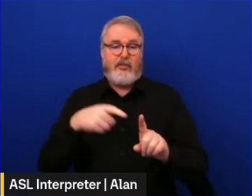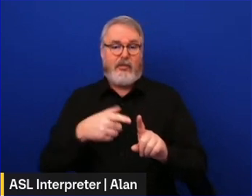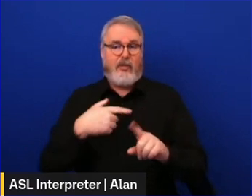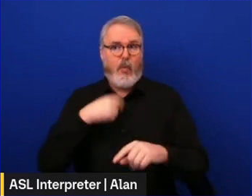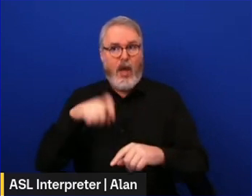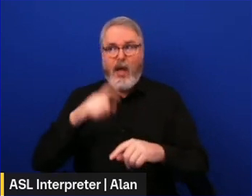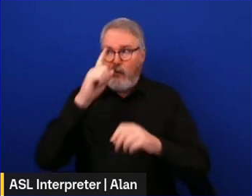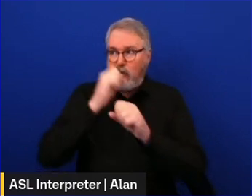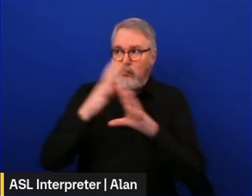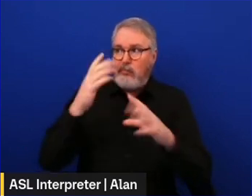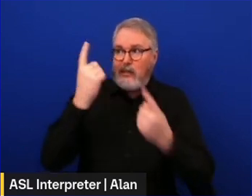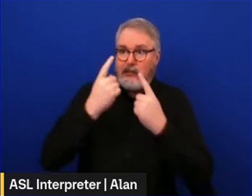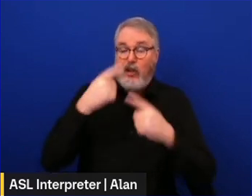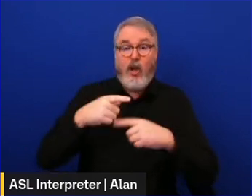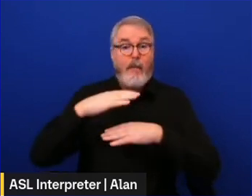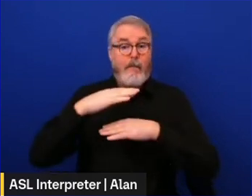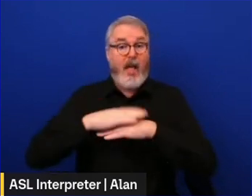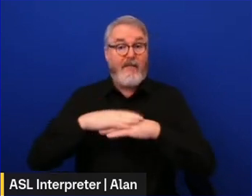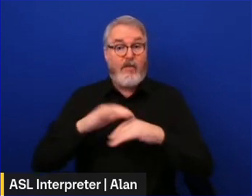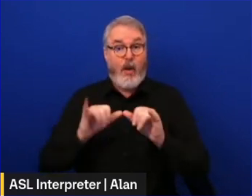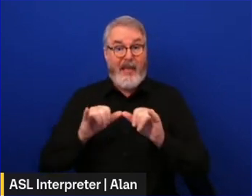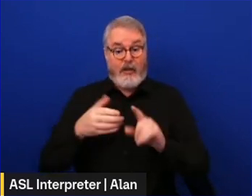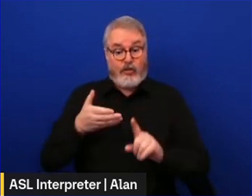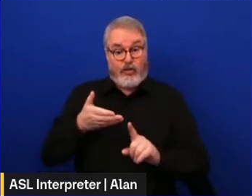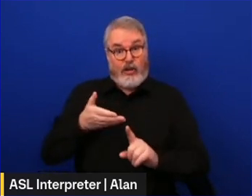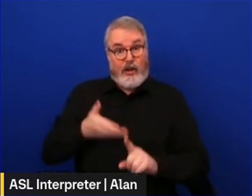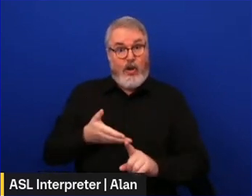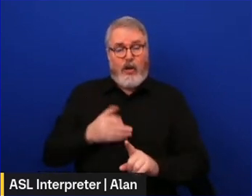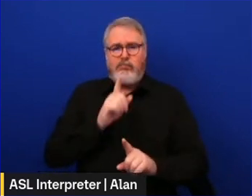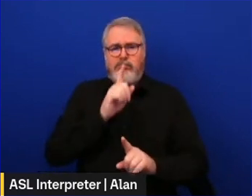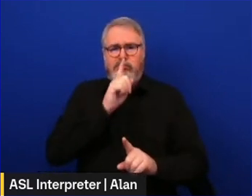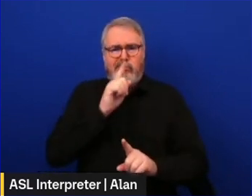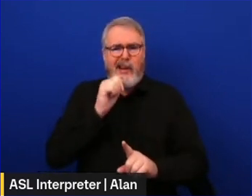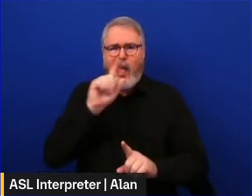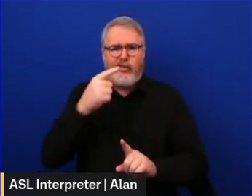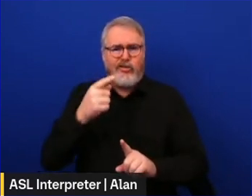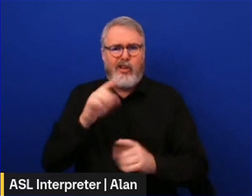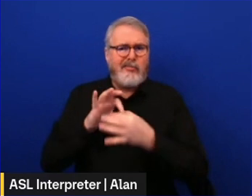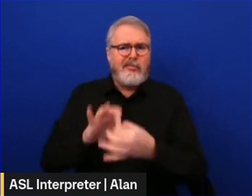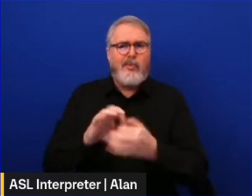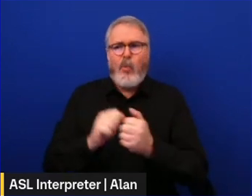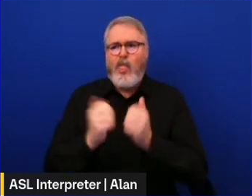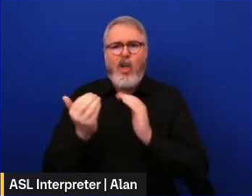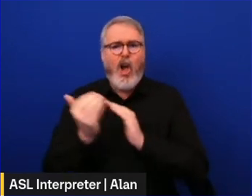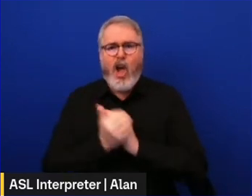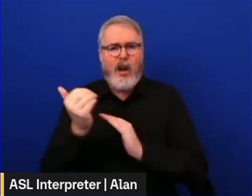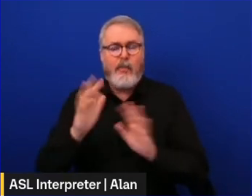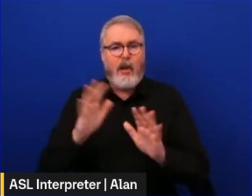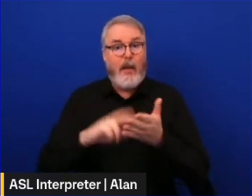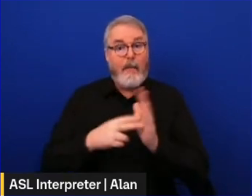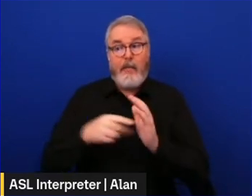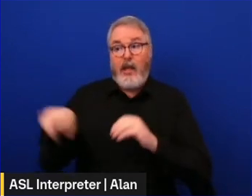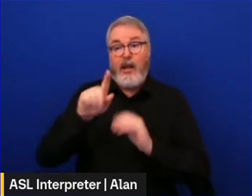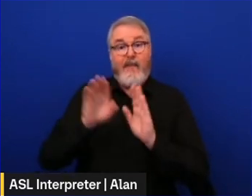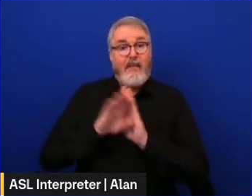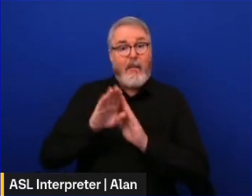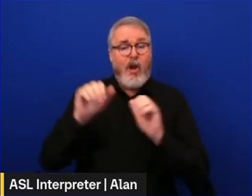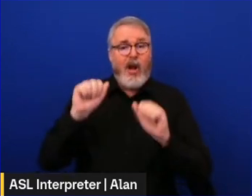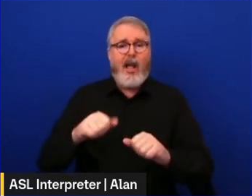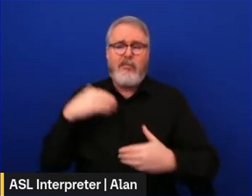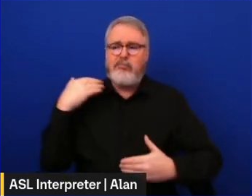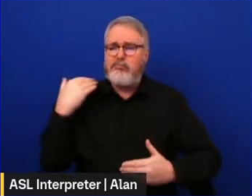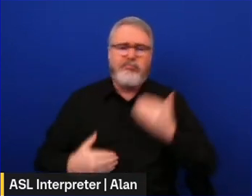that platform engineering is not just about automation. It's about enabling developers to do their best